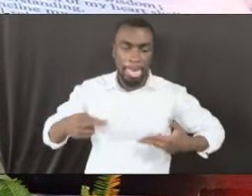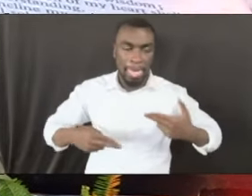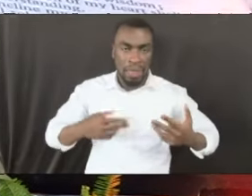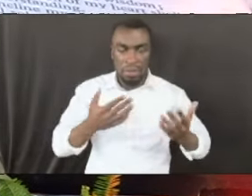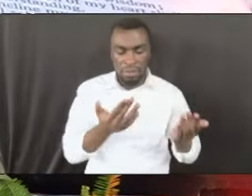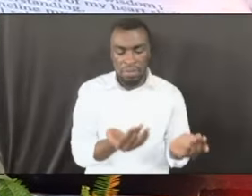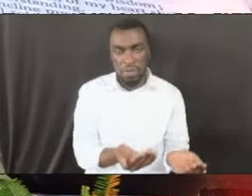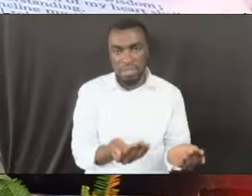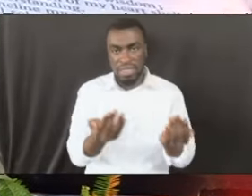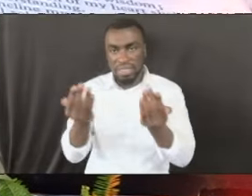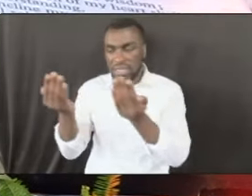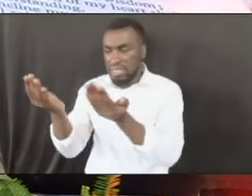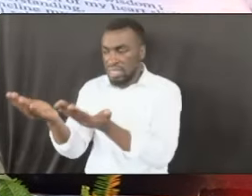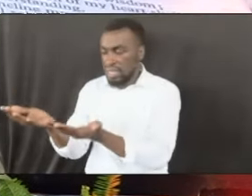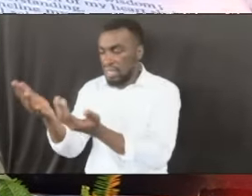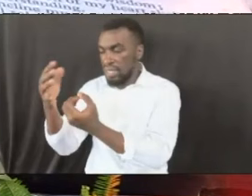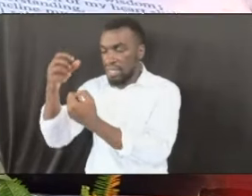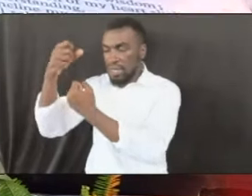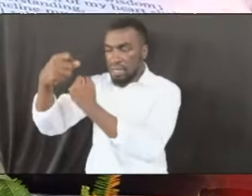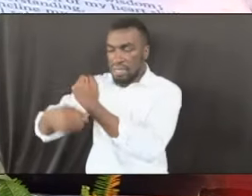rejoicing,